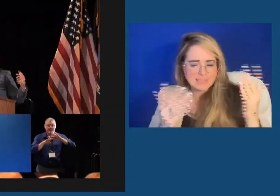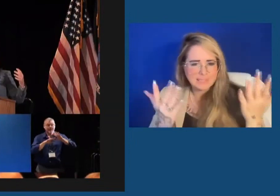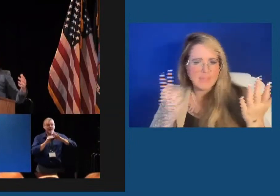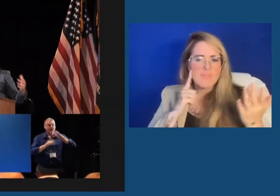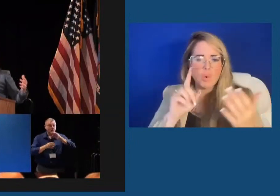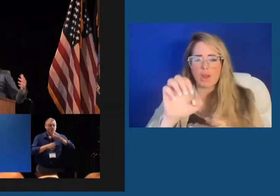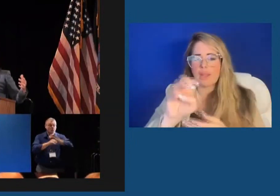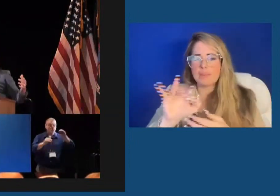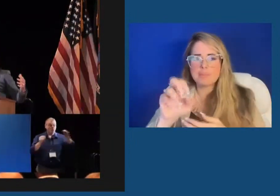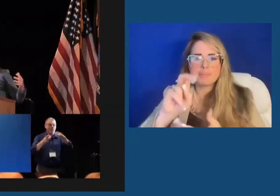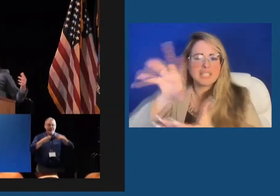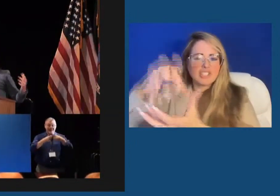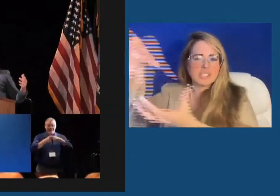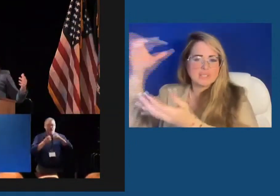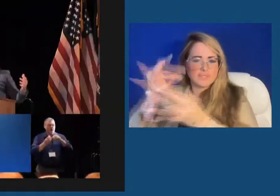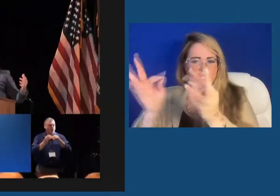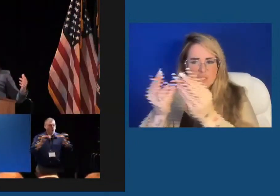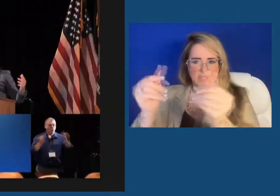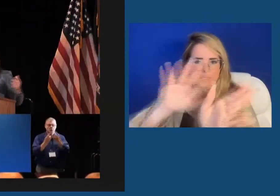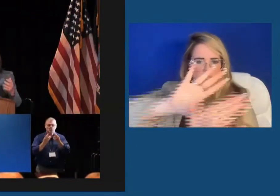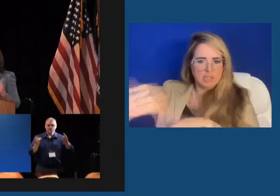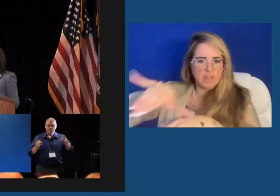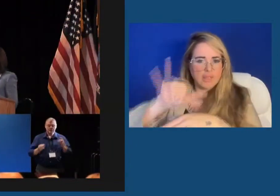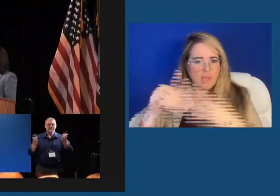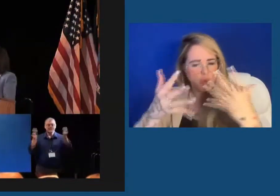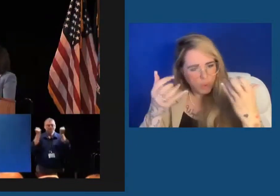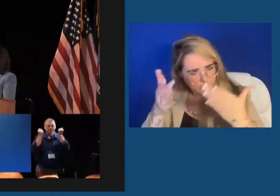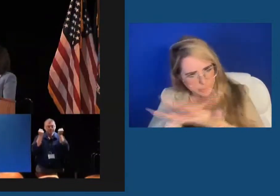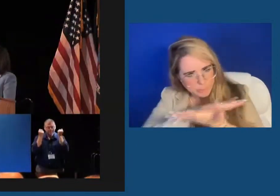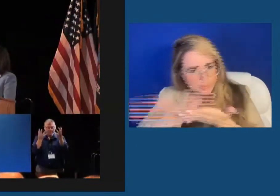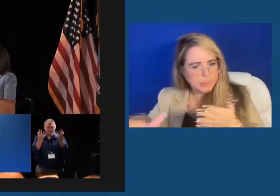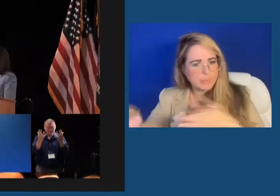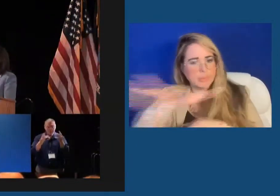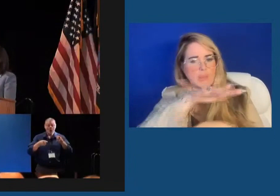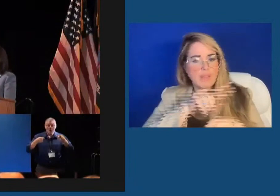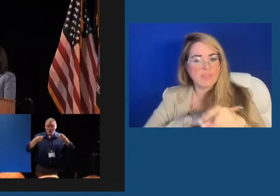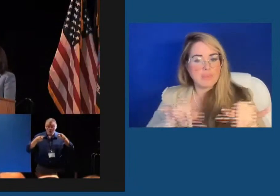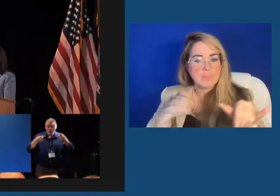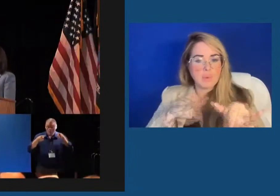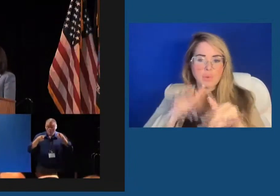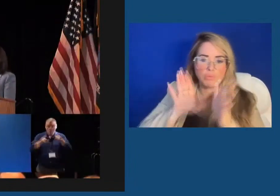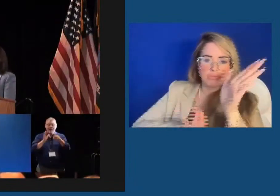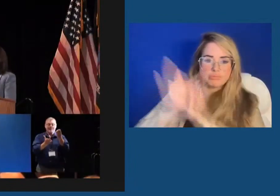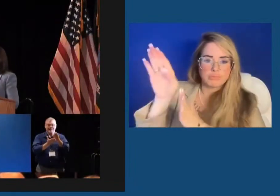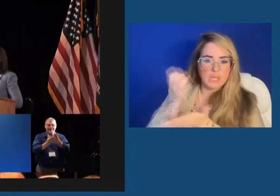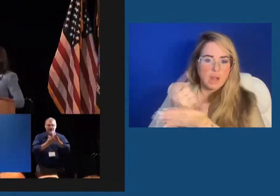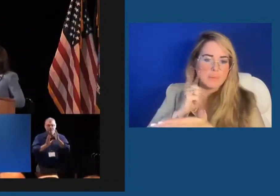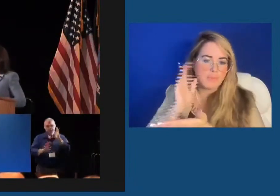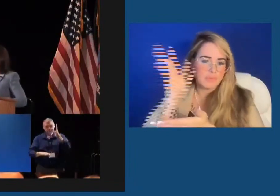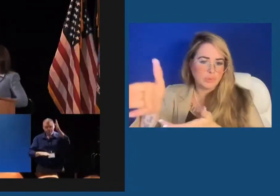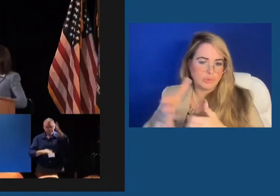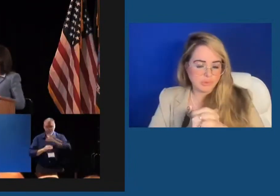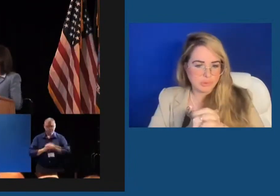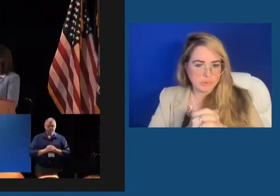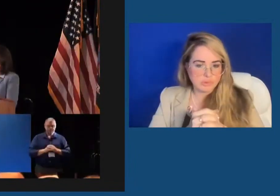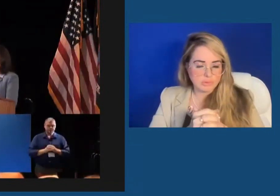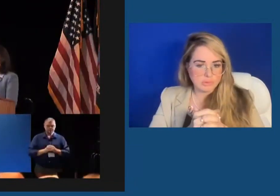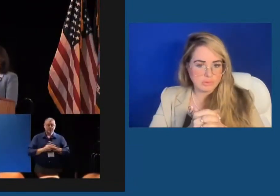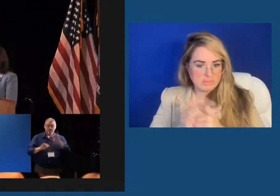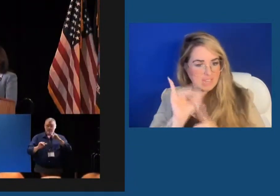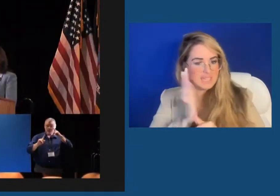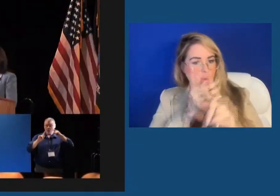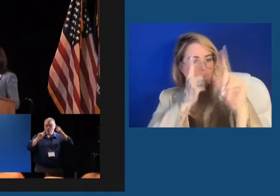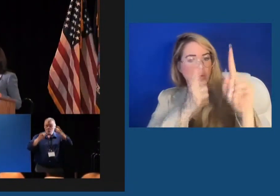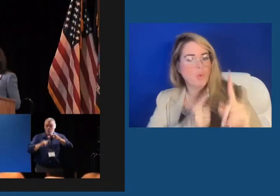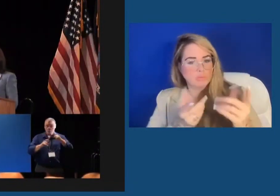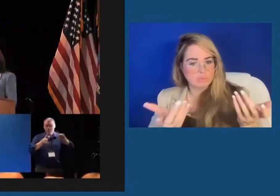energy sources, many sources, while launching the economy of the future. Now, these are the goals we had in mind when we launched